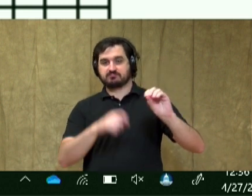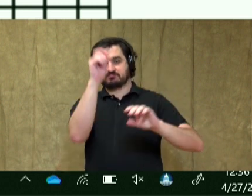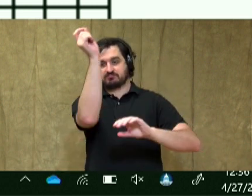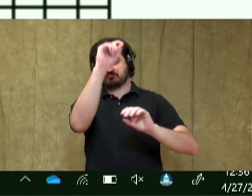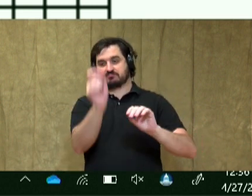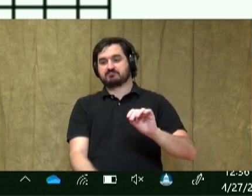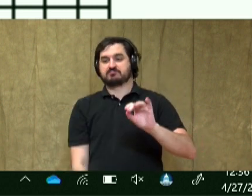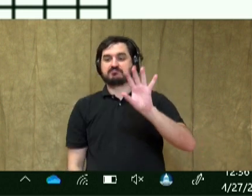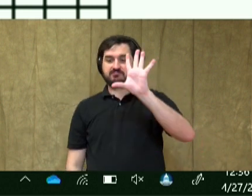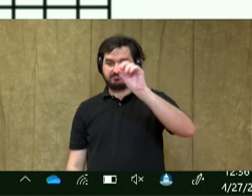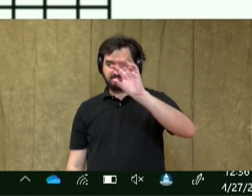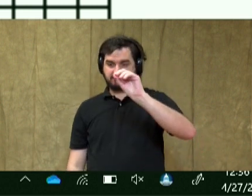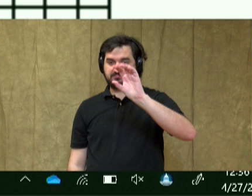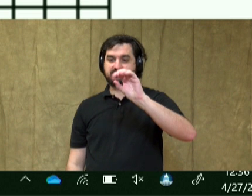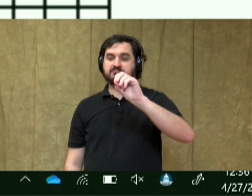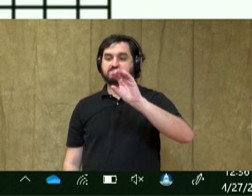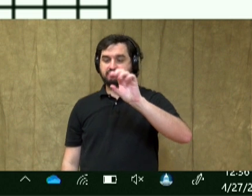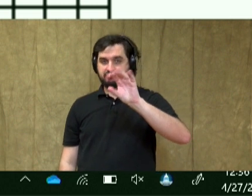50,